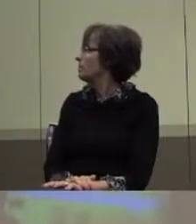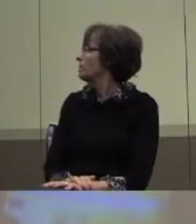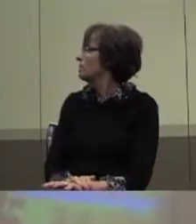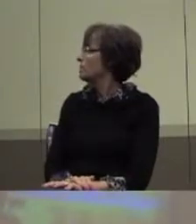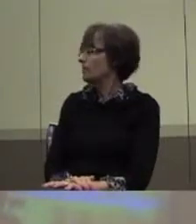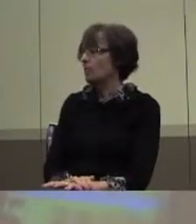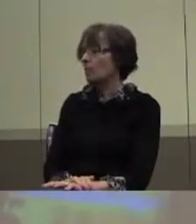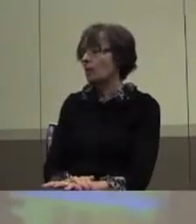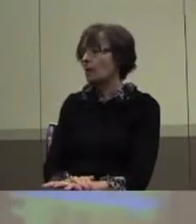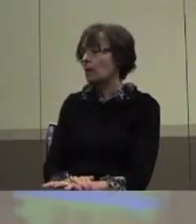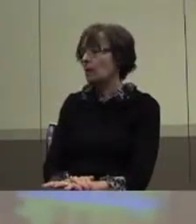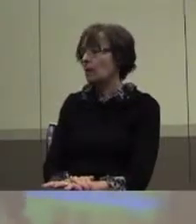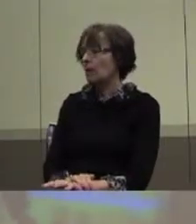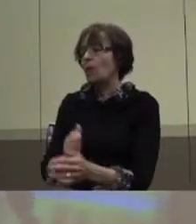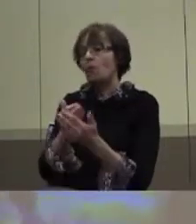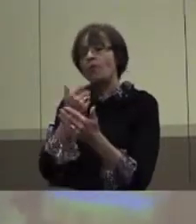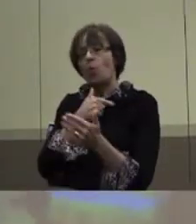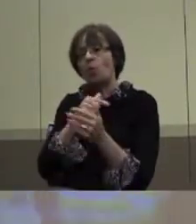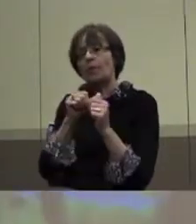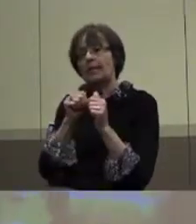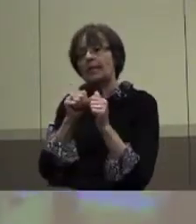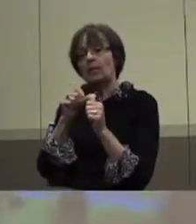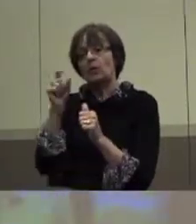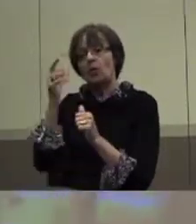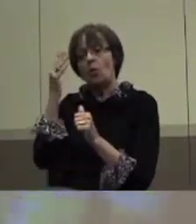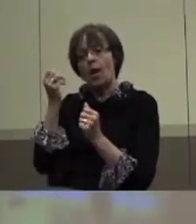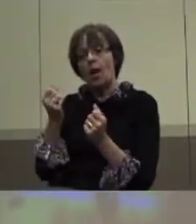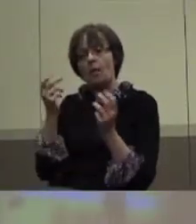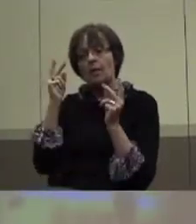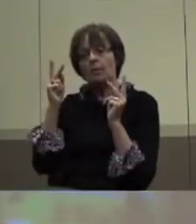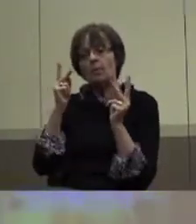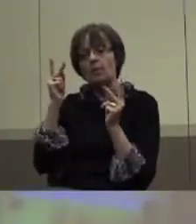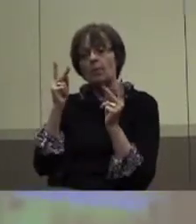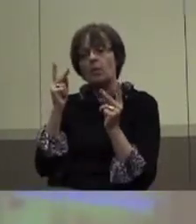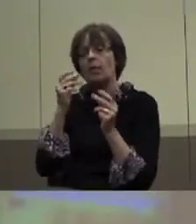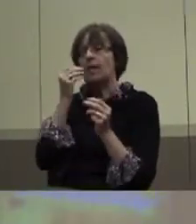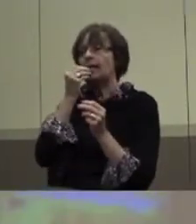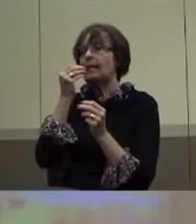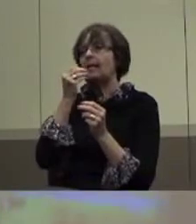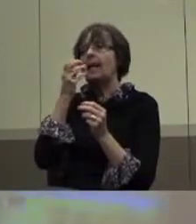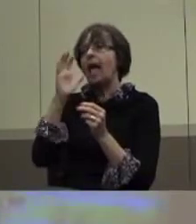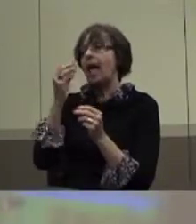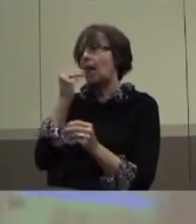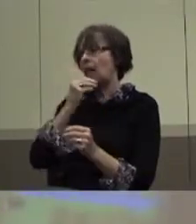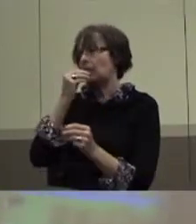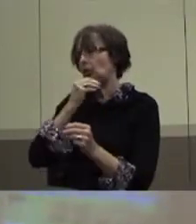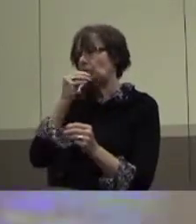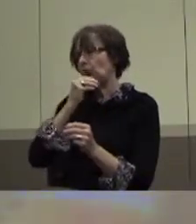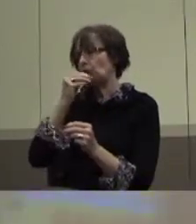Okay, you can put your hands down. All right. Now we're ready for